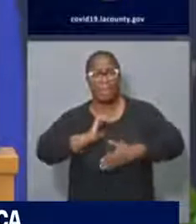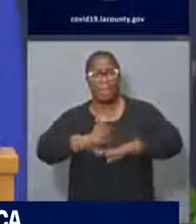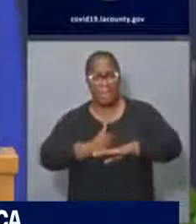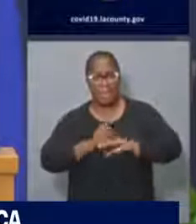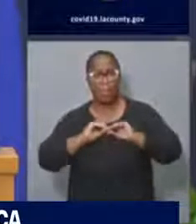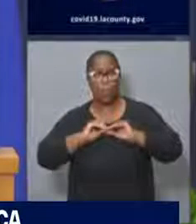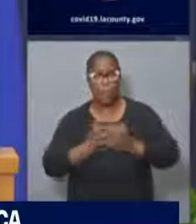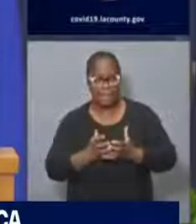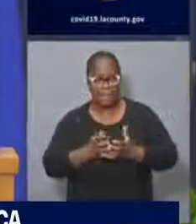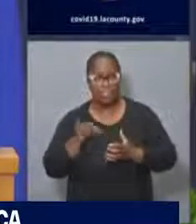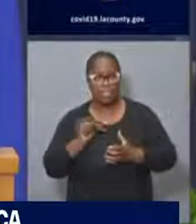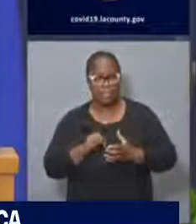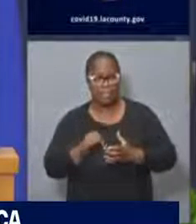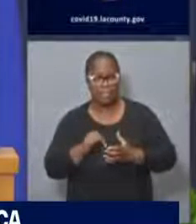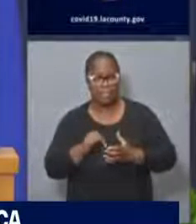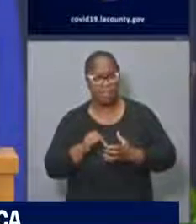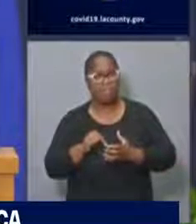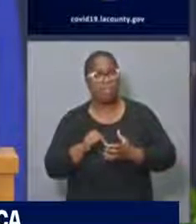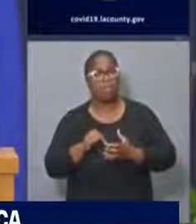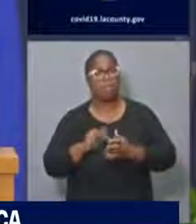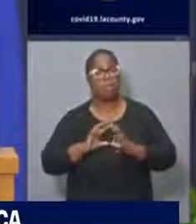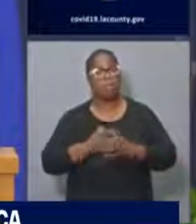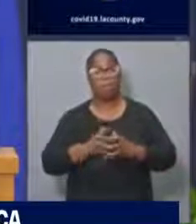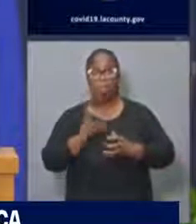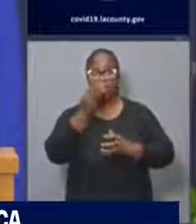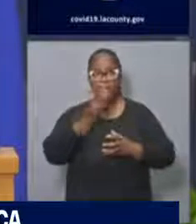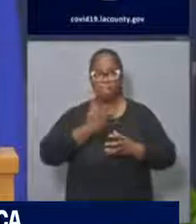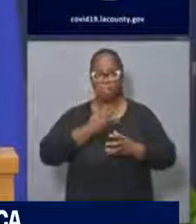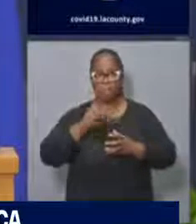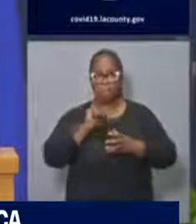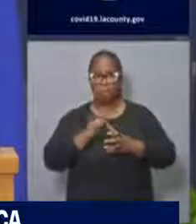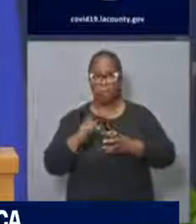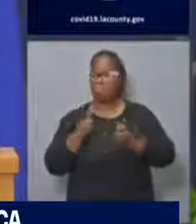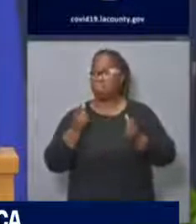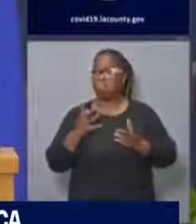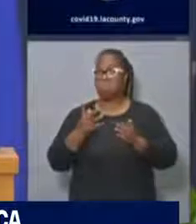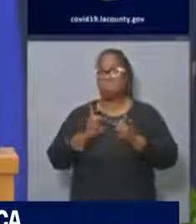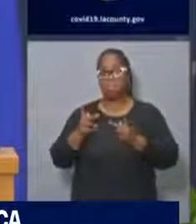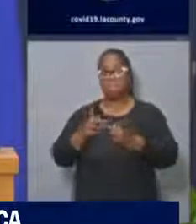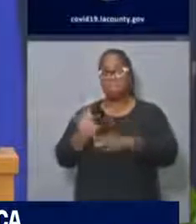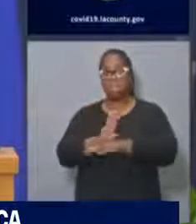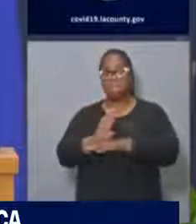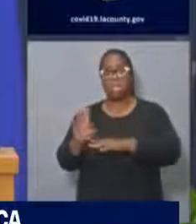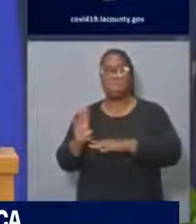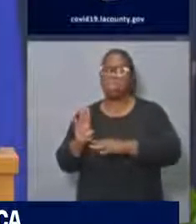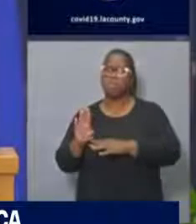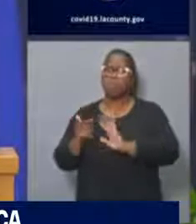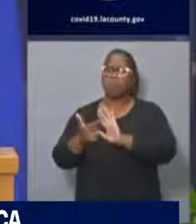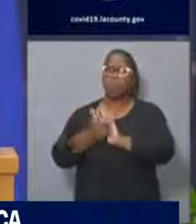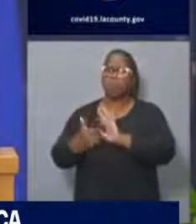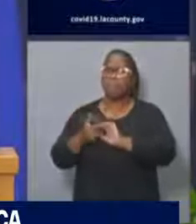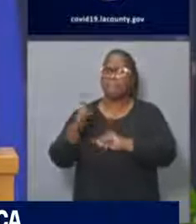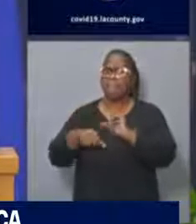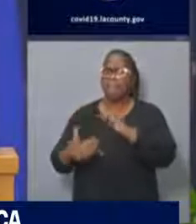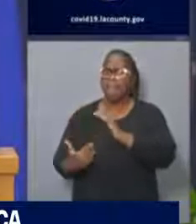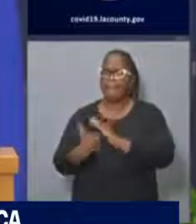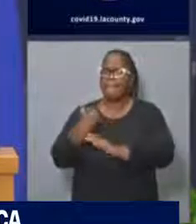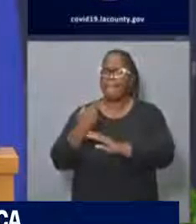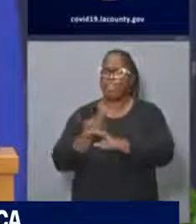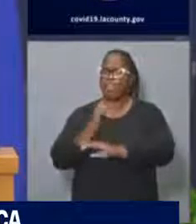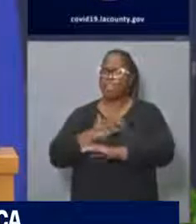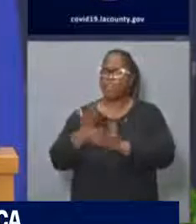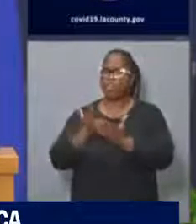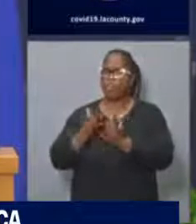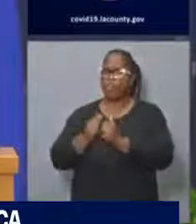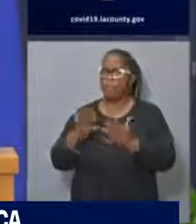These organizations share that many establishments will not allow people to use their services unless they